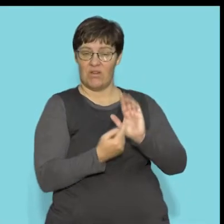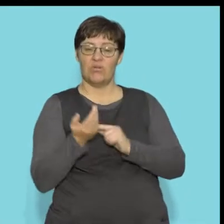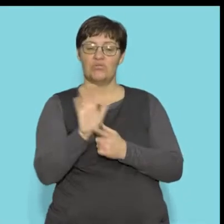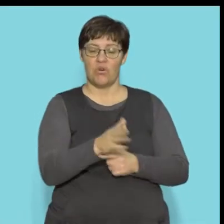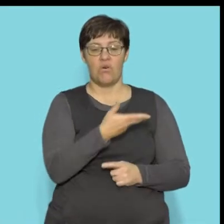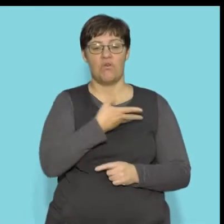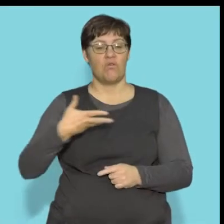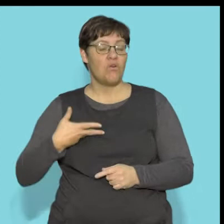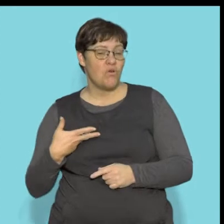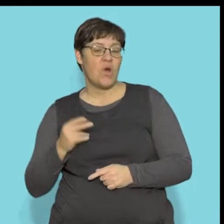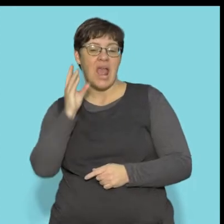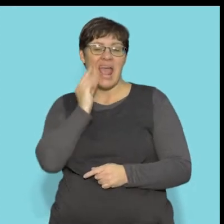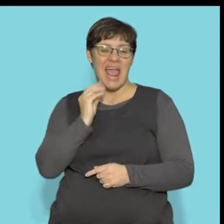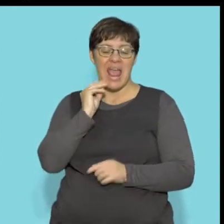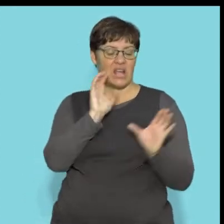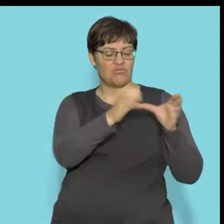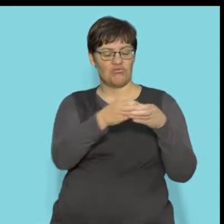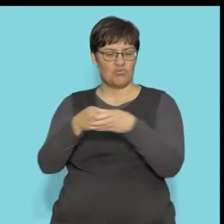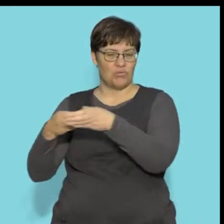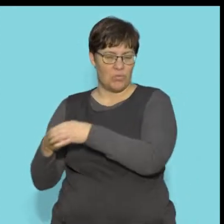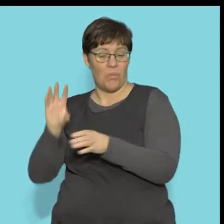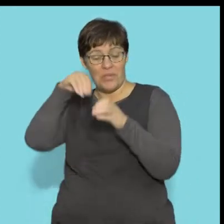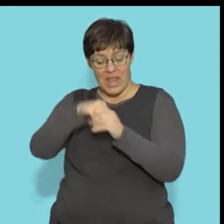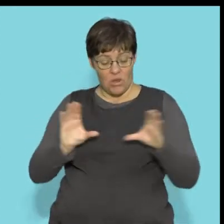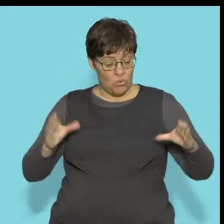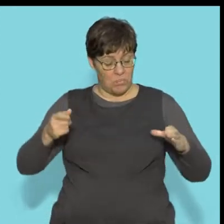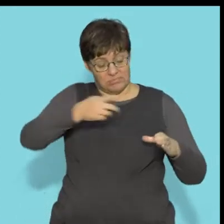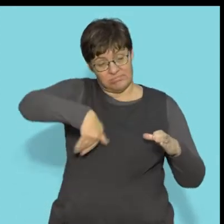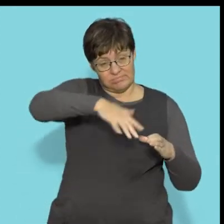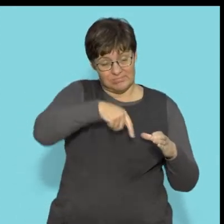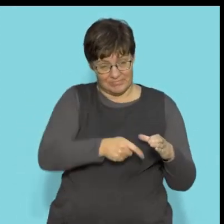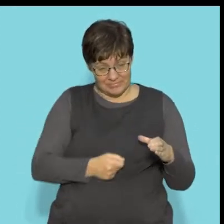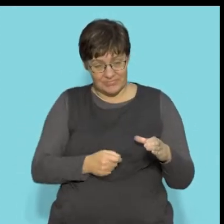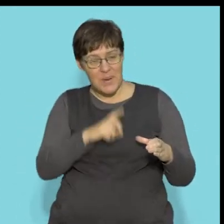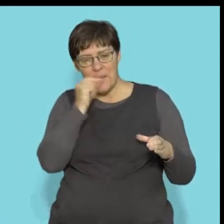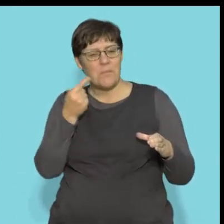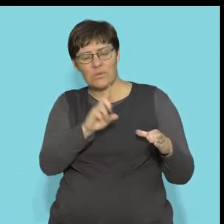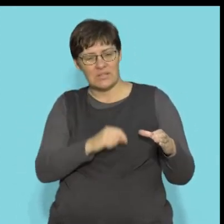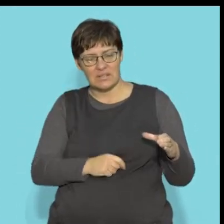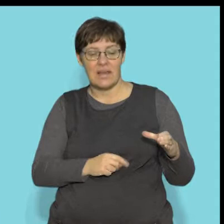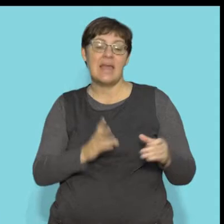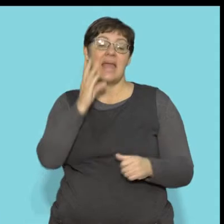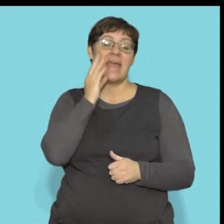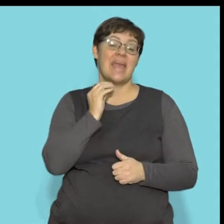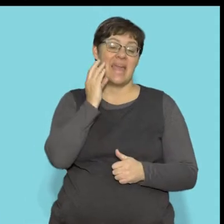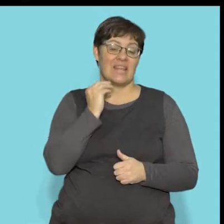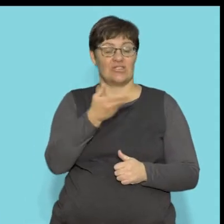illustrates gender and age groups in a population. Once again, we could call this an